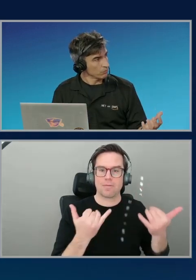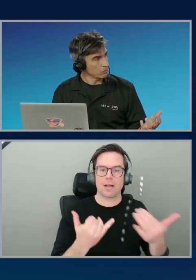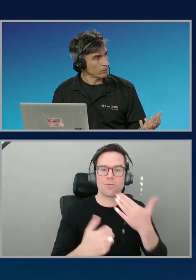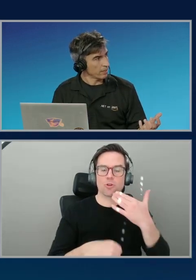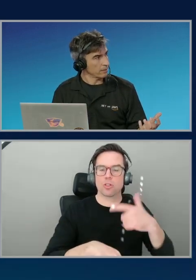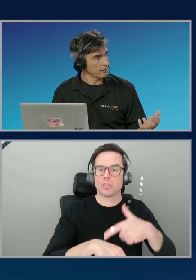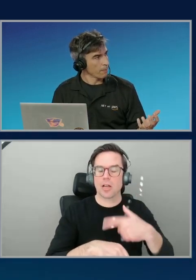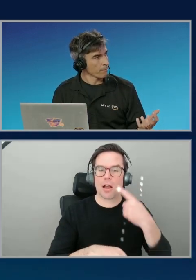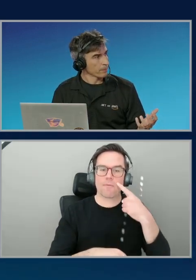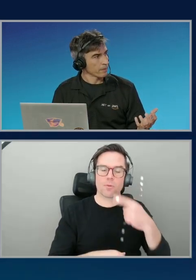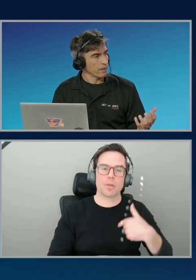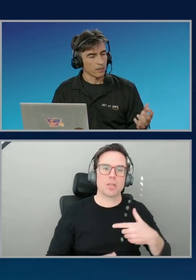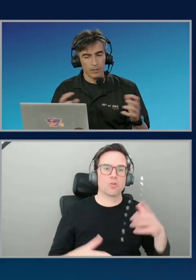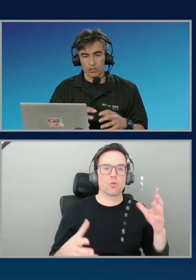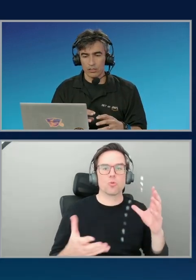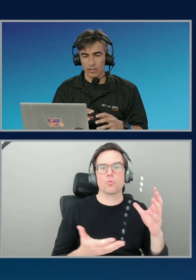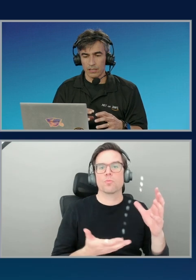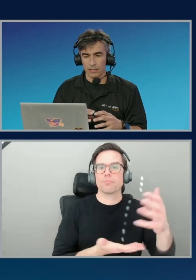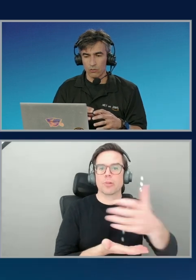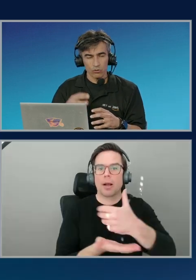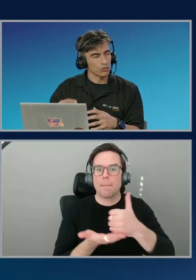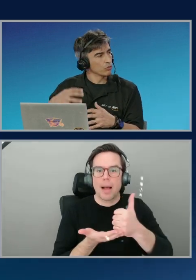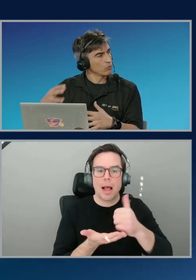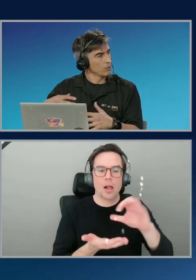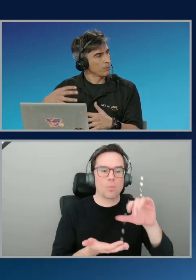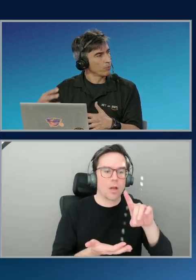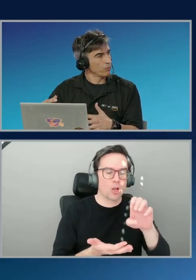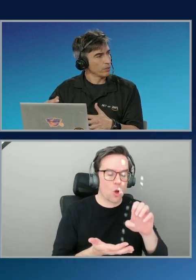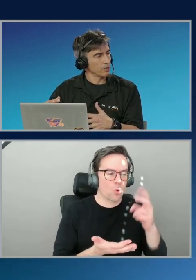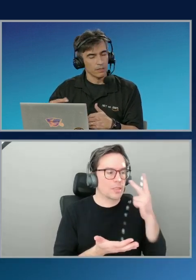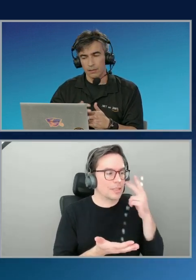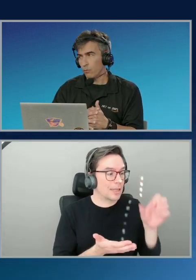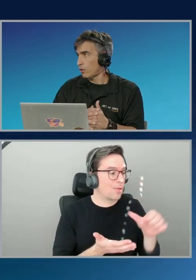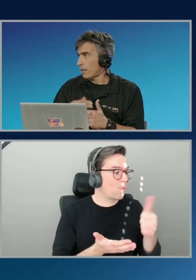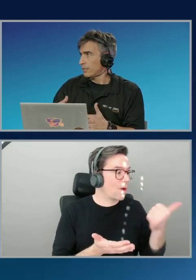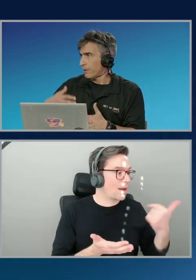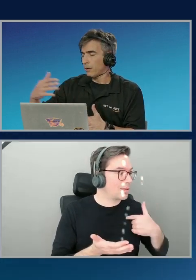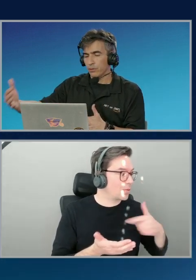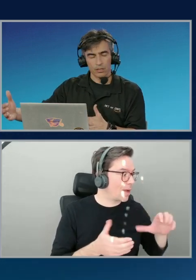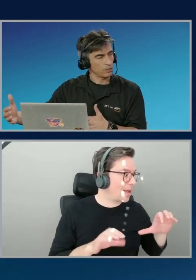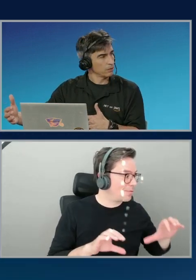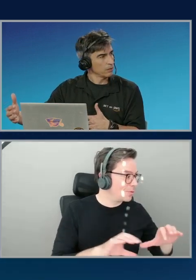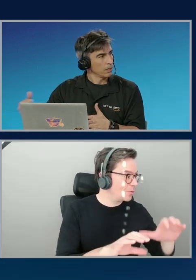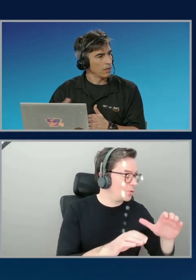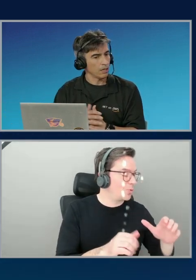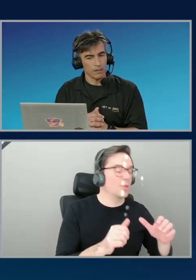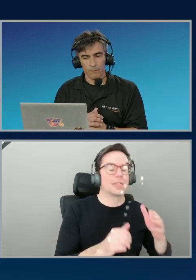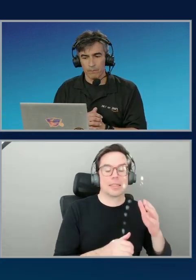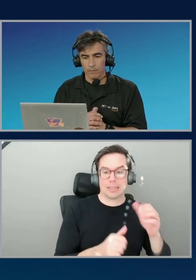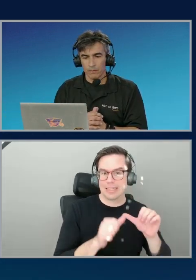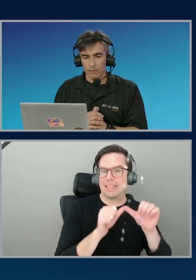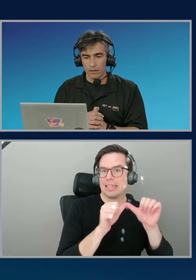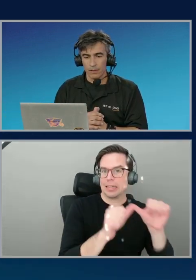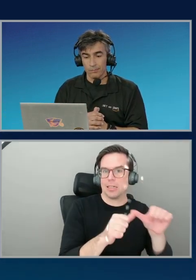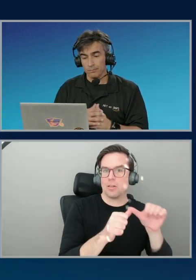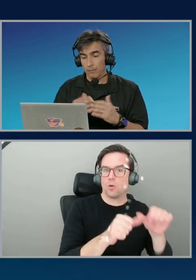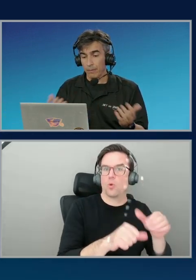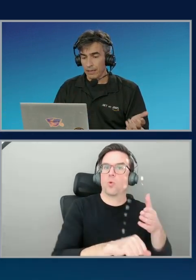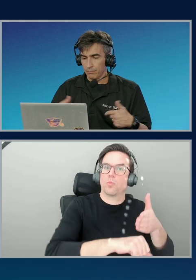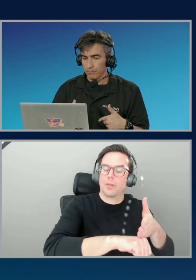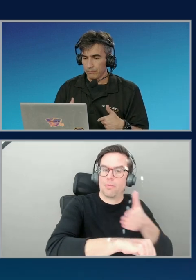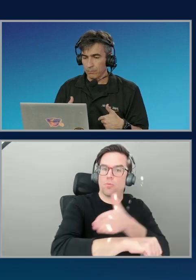to get done, and make sure that I can continue improving, modernizing my application.